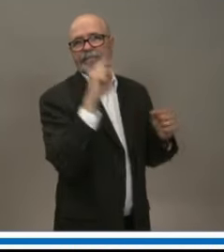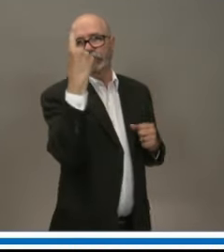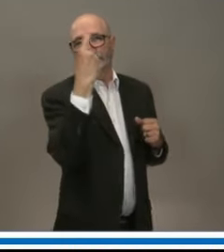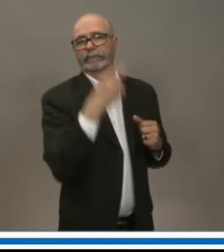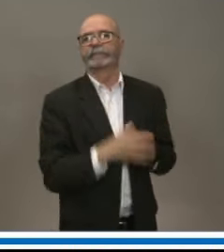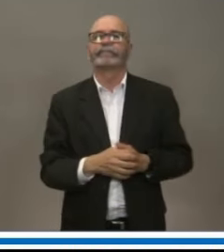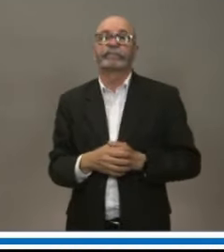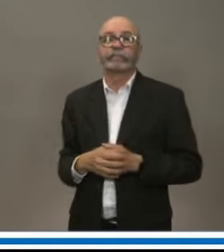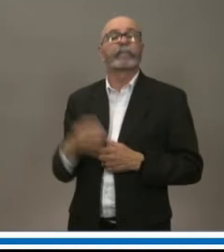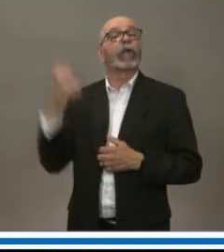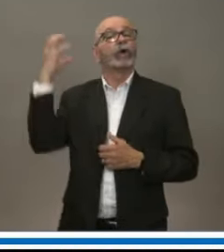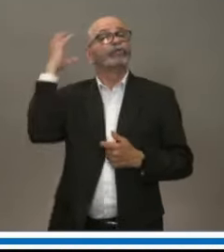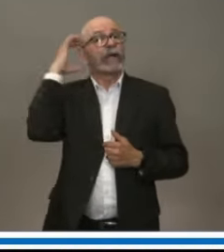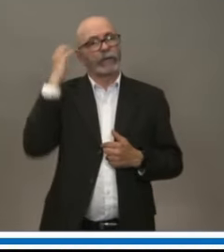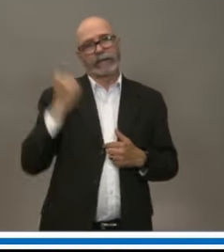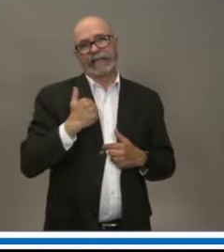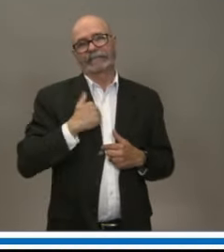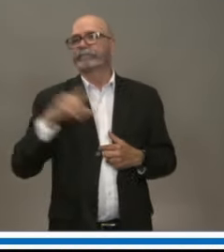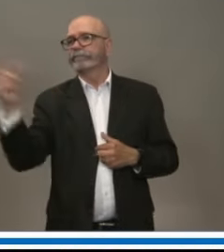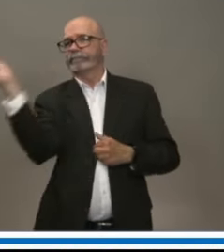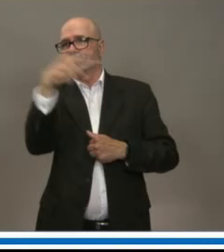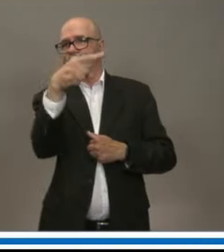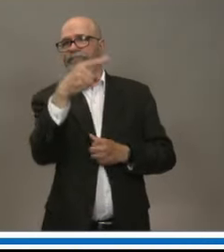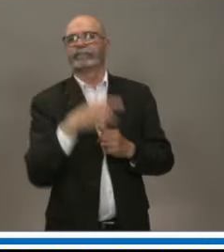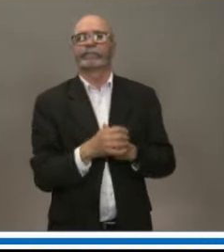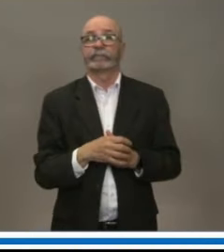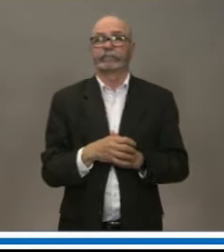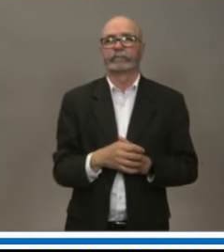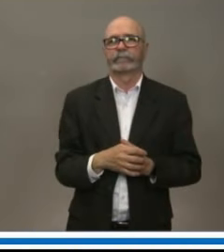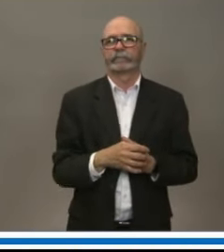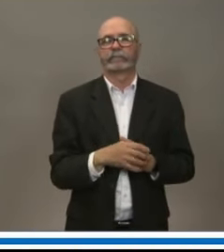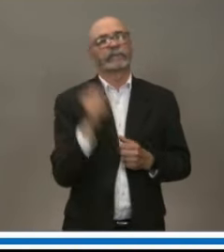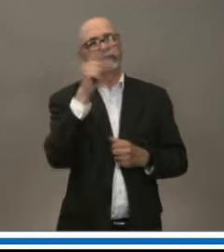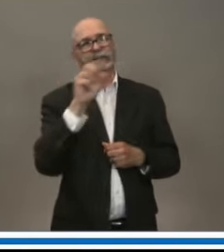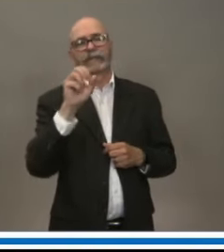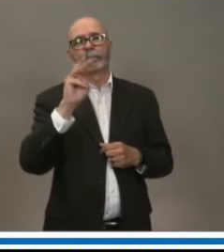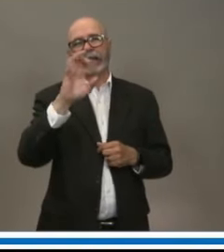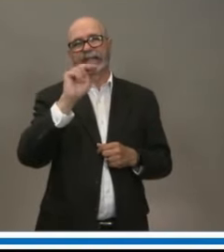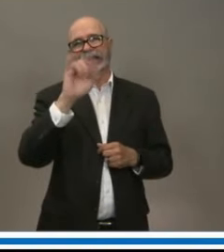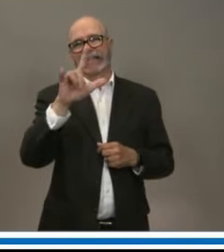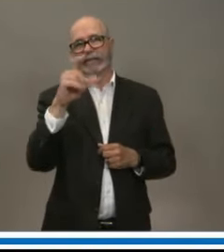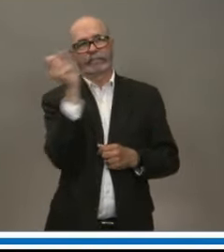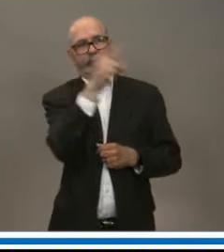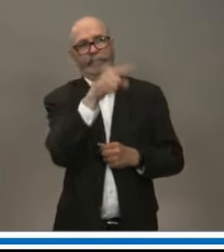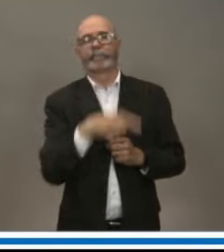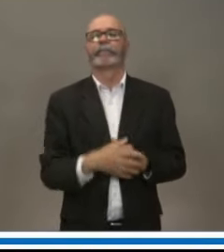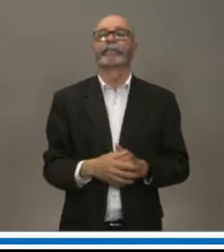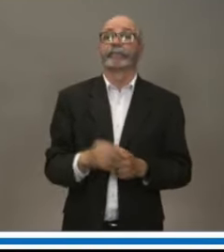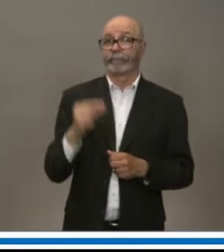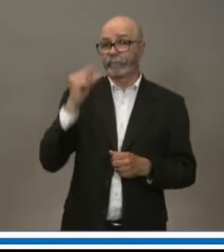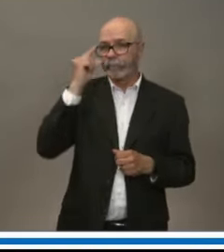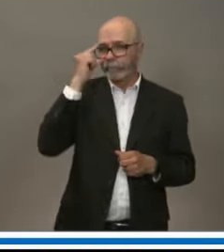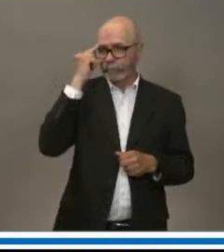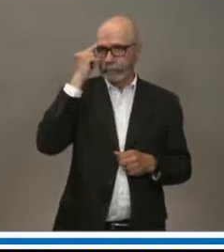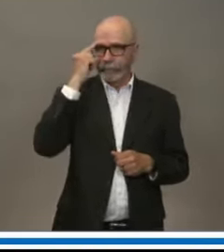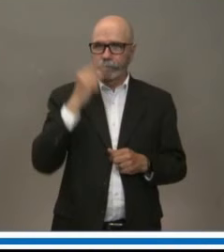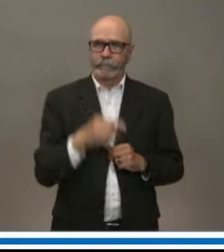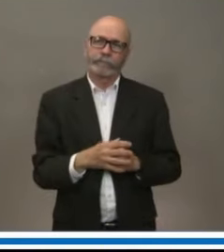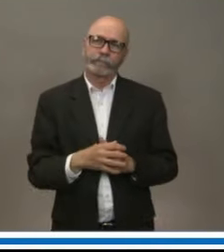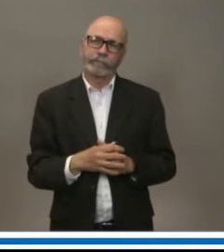Merci beaucoup. My question is for Premier McNeil. I'm following actually on the question asked from my colleague